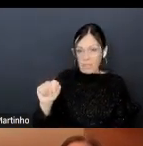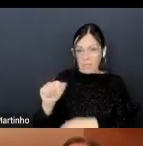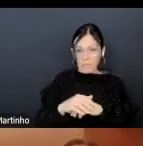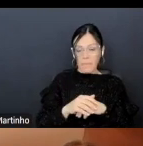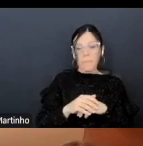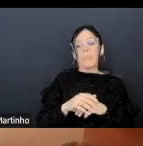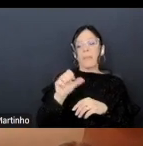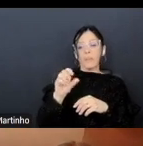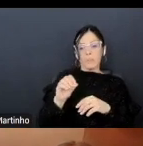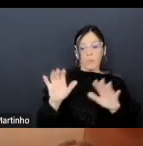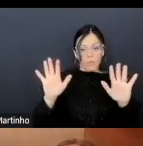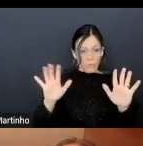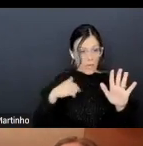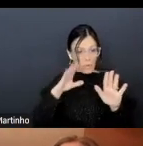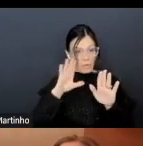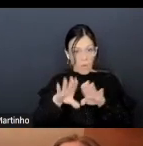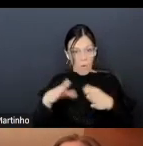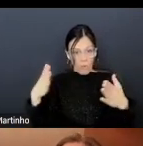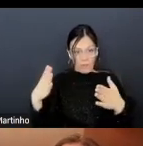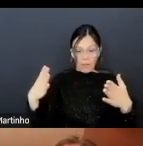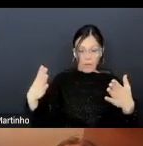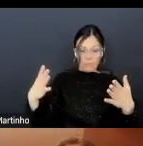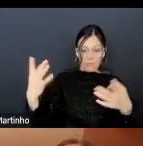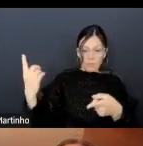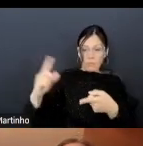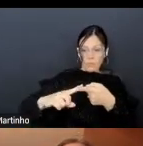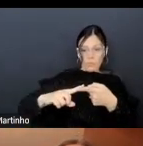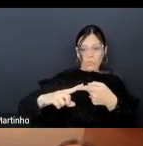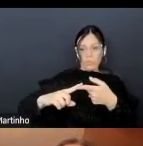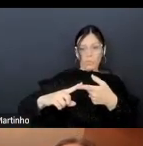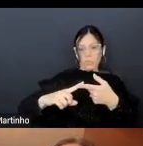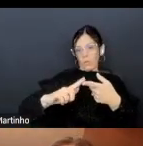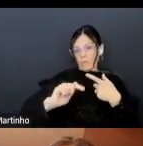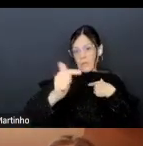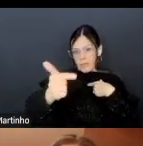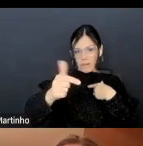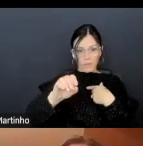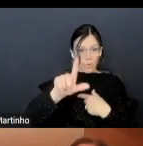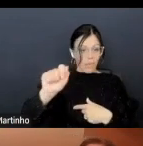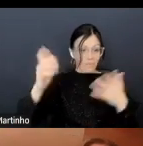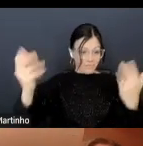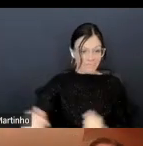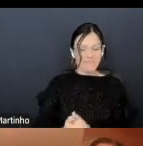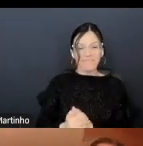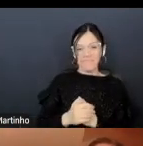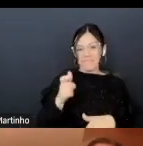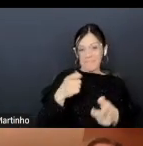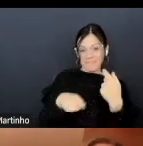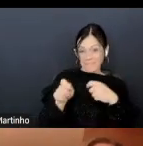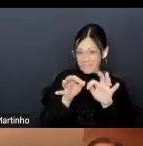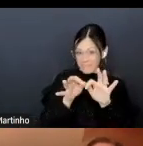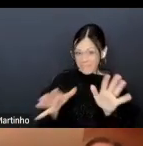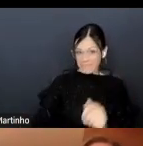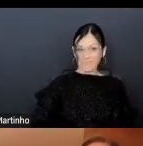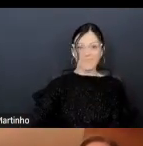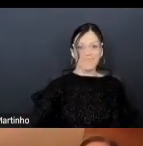so with that i will open it up to i'll i'll hand it back to ola well thank you so